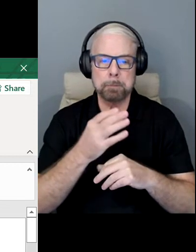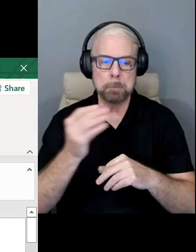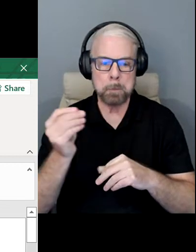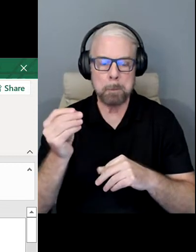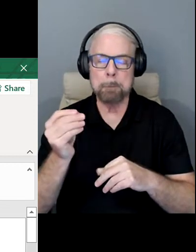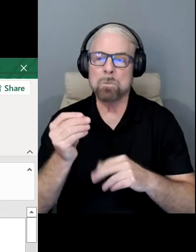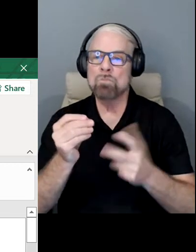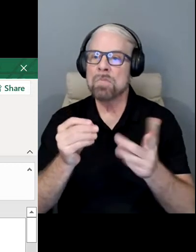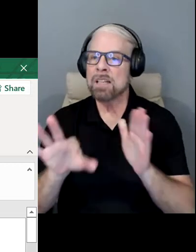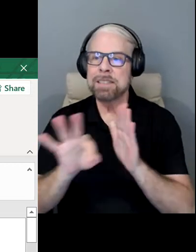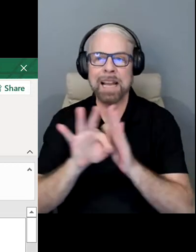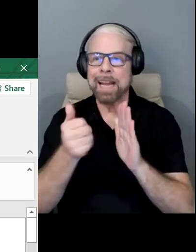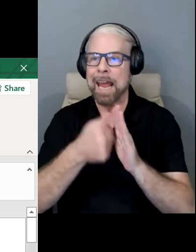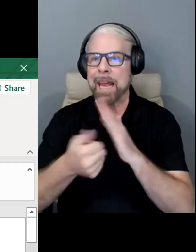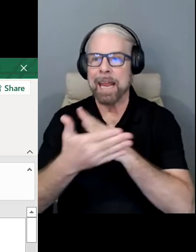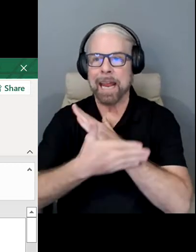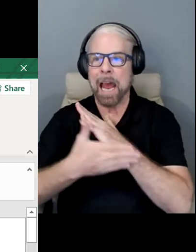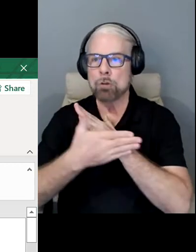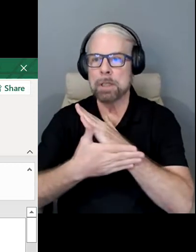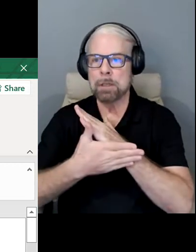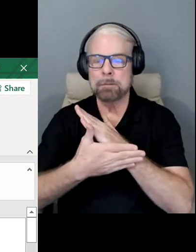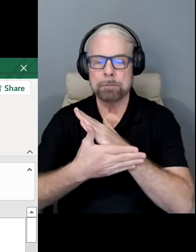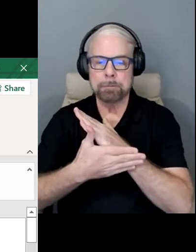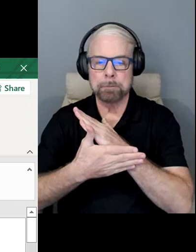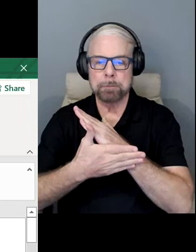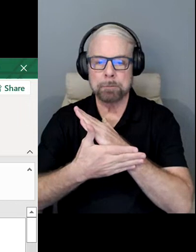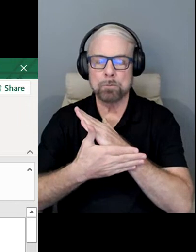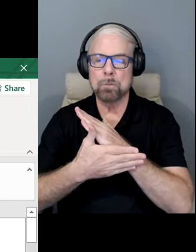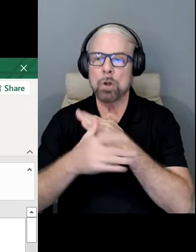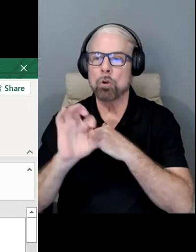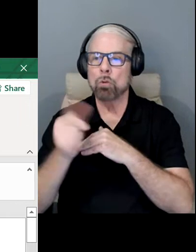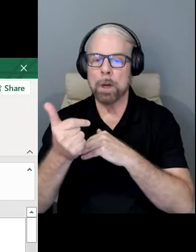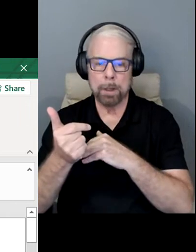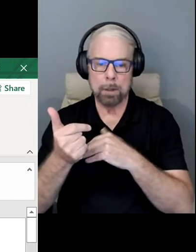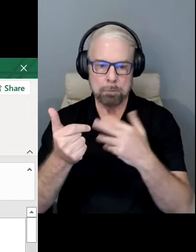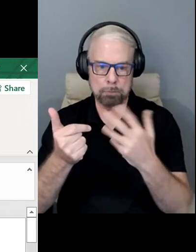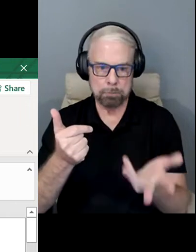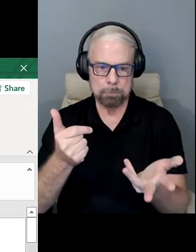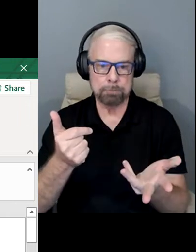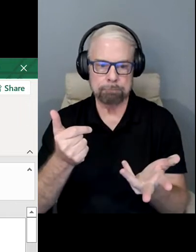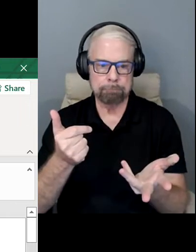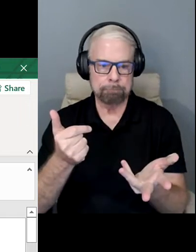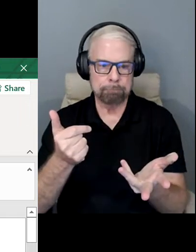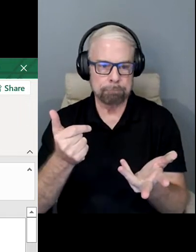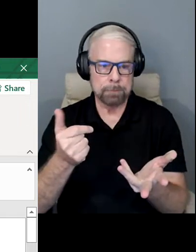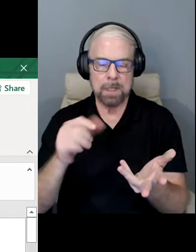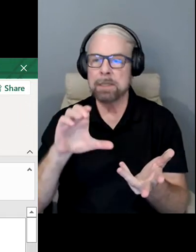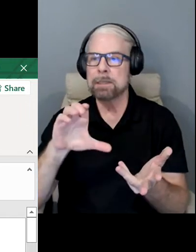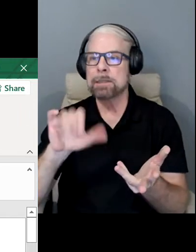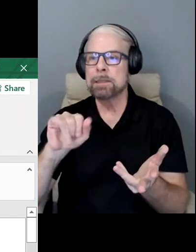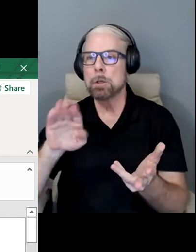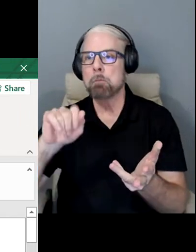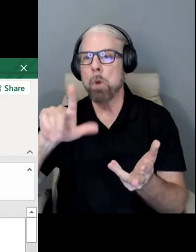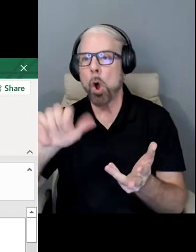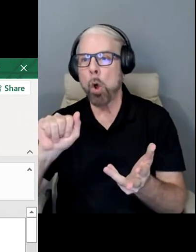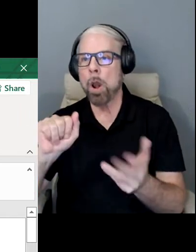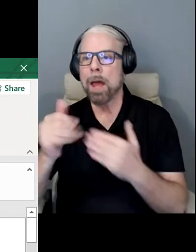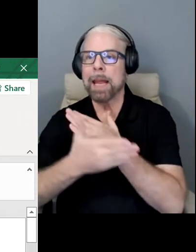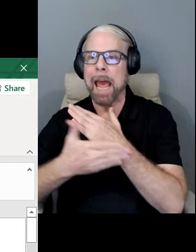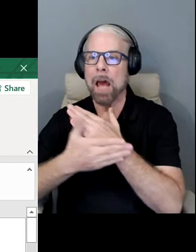You can select any county, Greg, so Cibola County in Western New